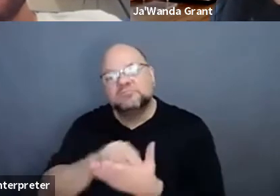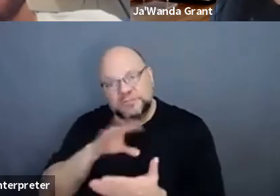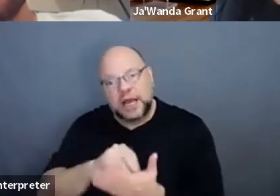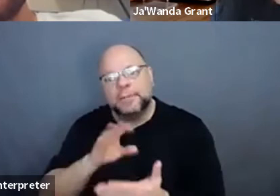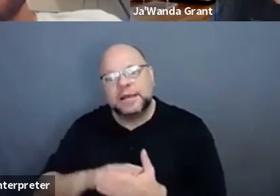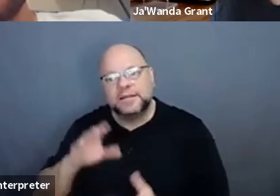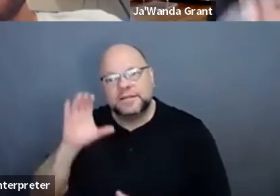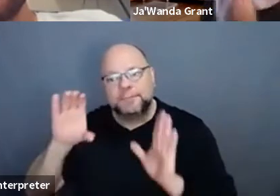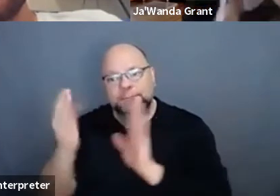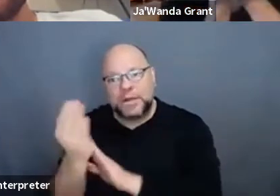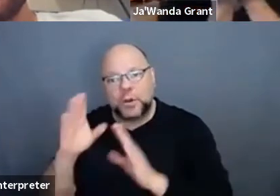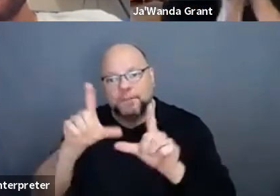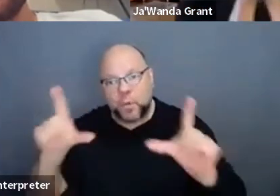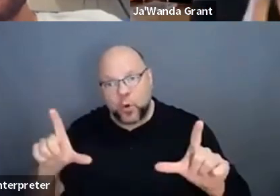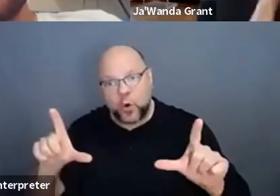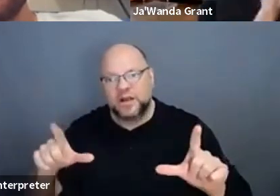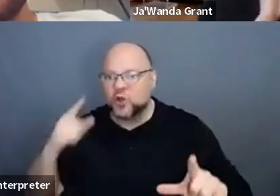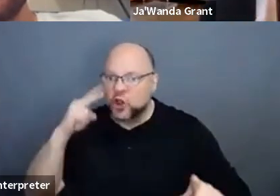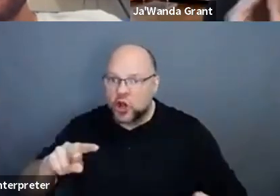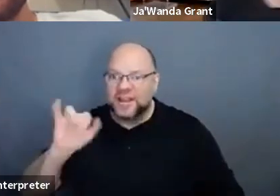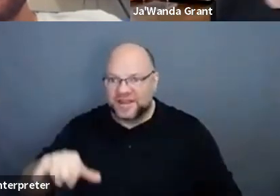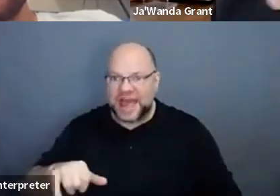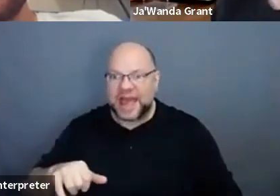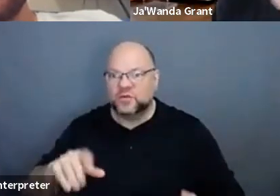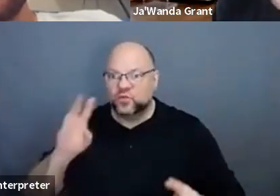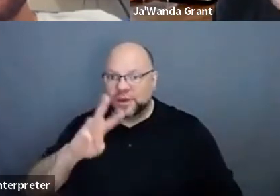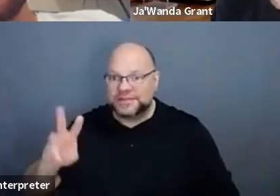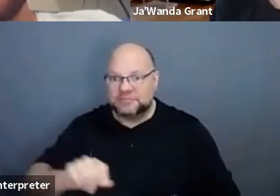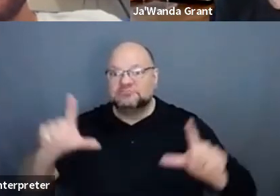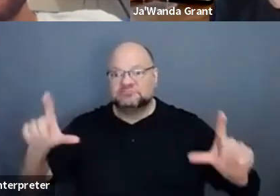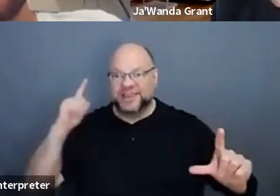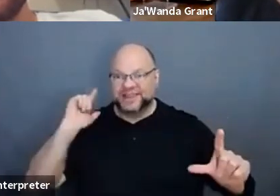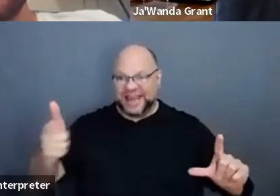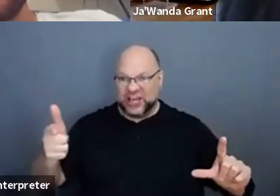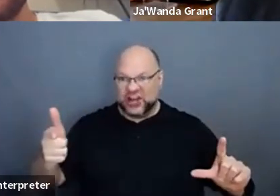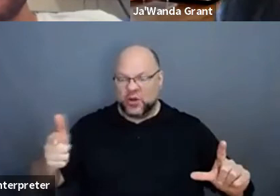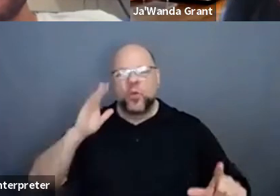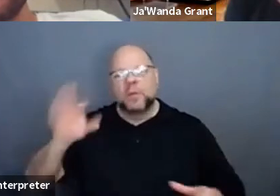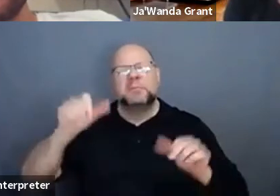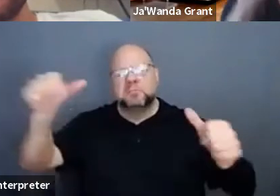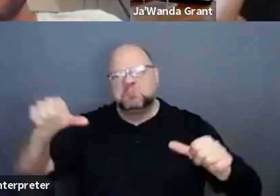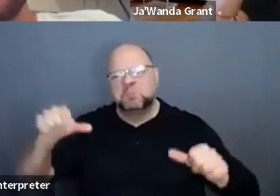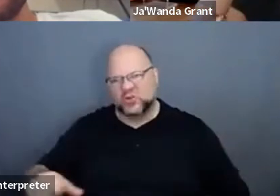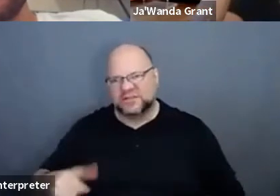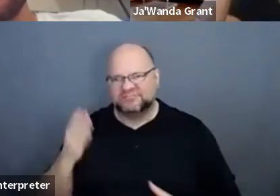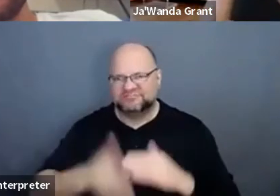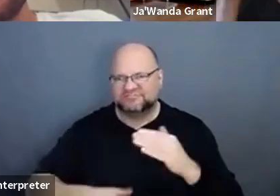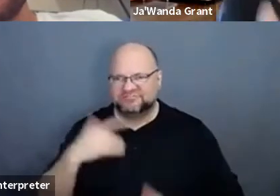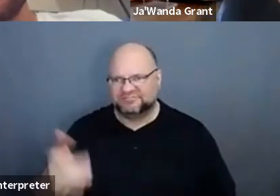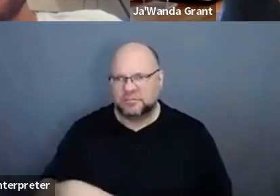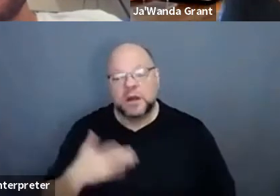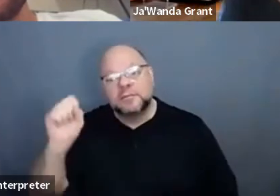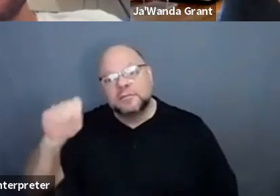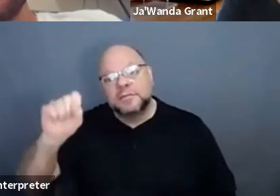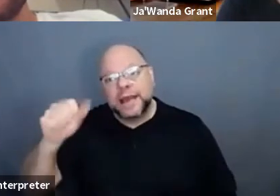wants to go on the Taylor website after this, maybe in like the next week, it will be posted on there. But yeah,